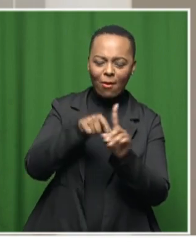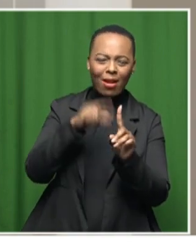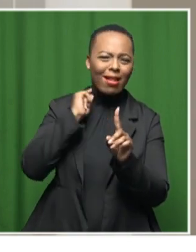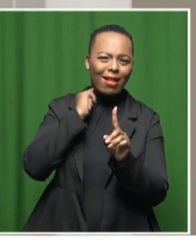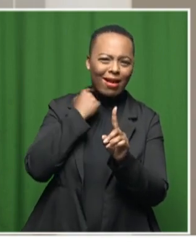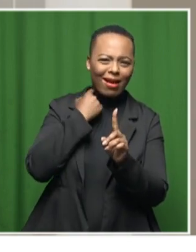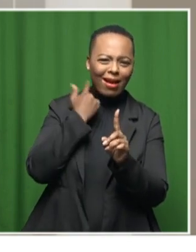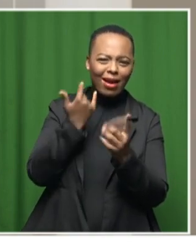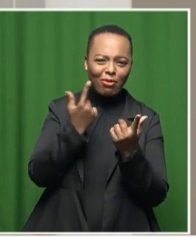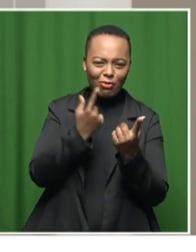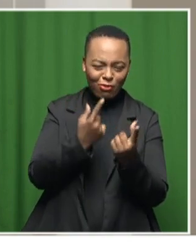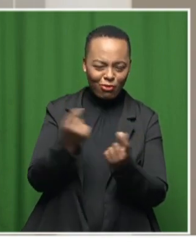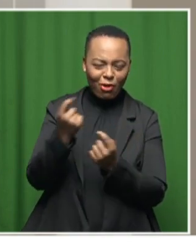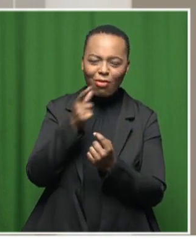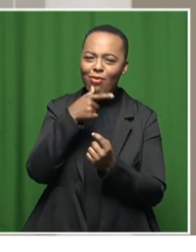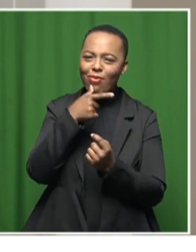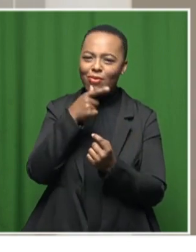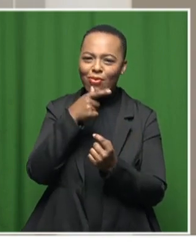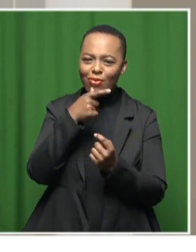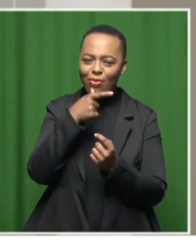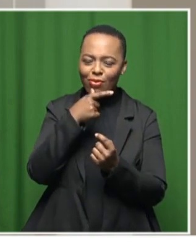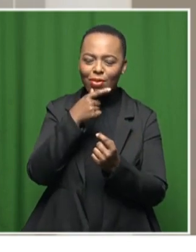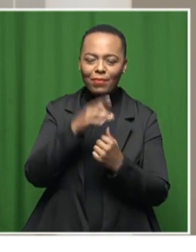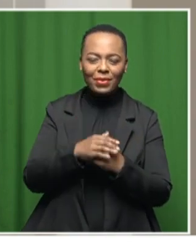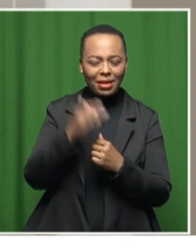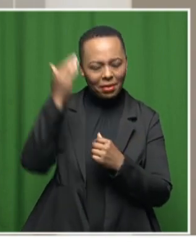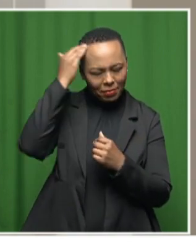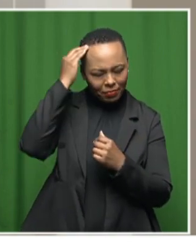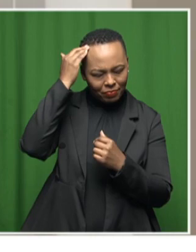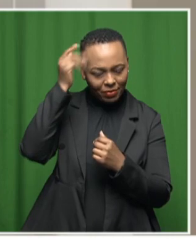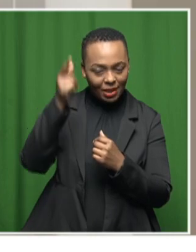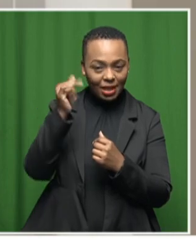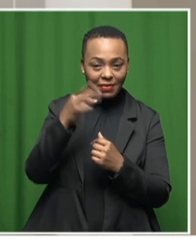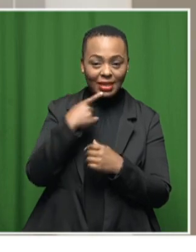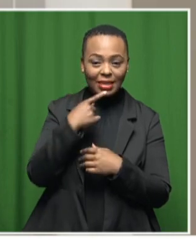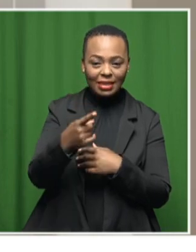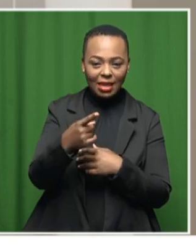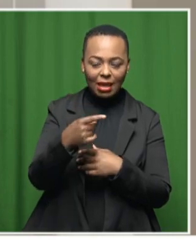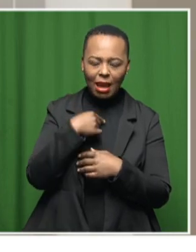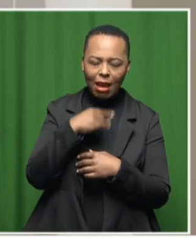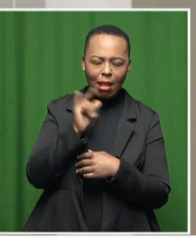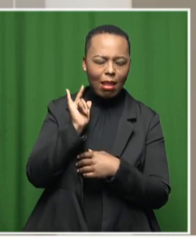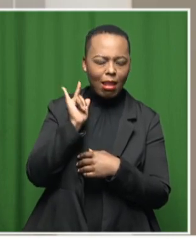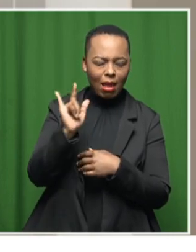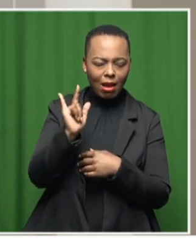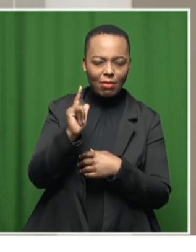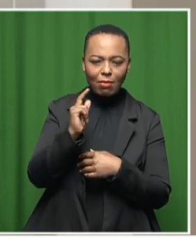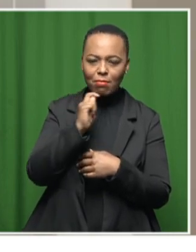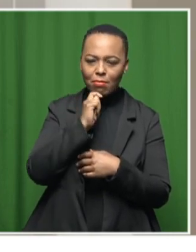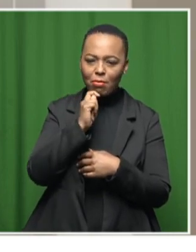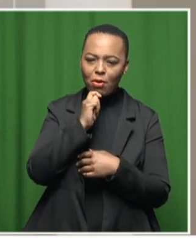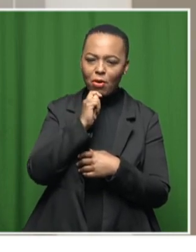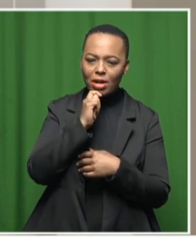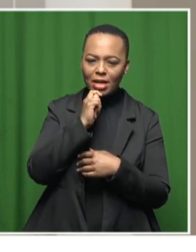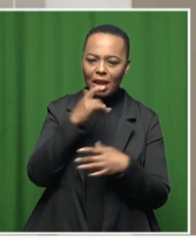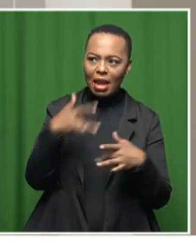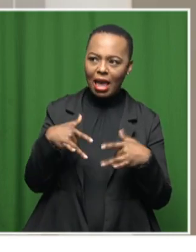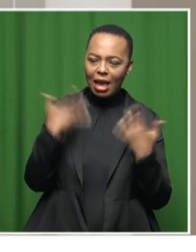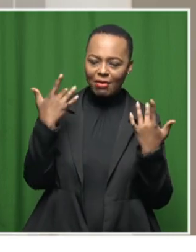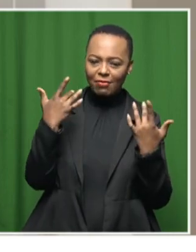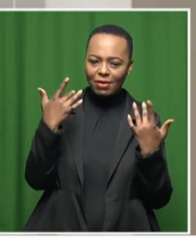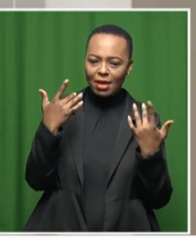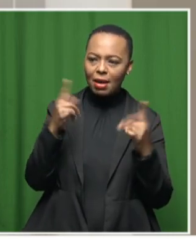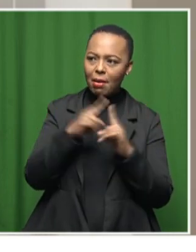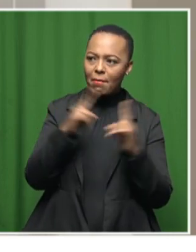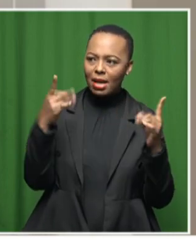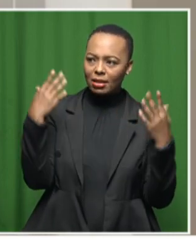our subconscious mind is telling us that. So, for instance, when I say, I love being on Morning Live, you would see I do not